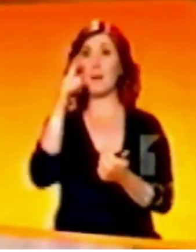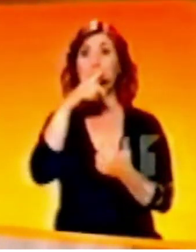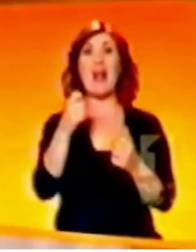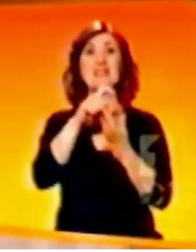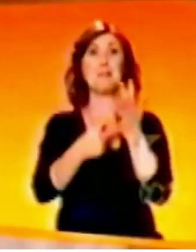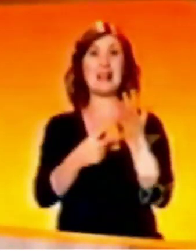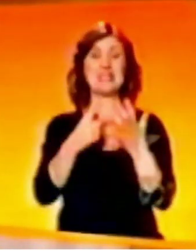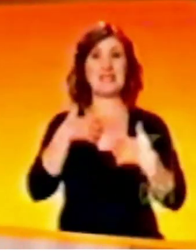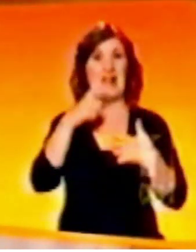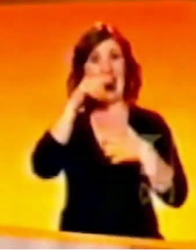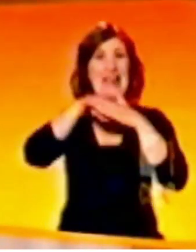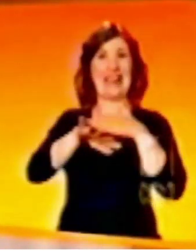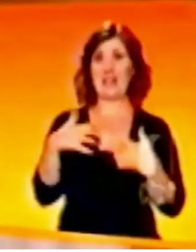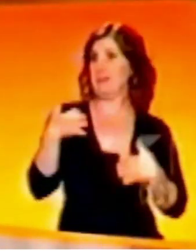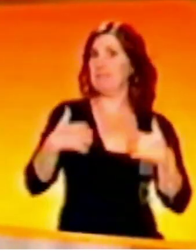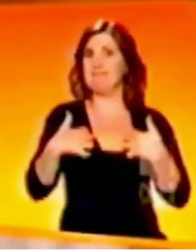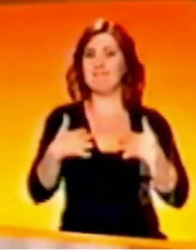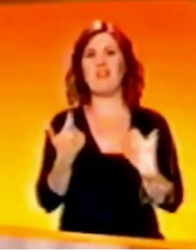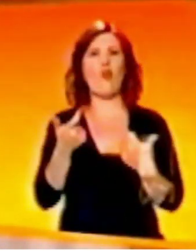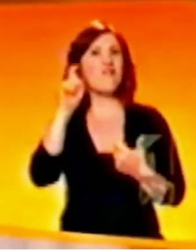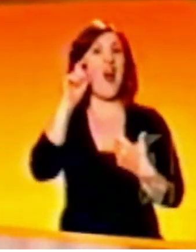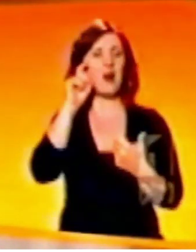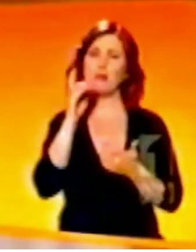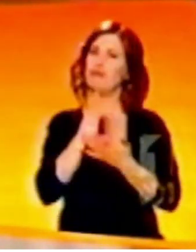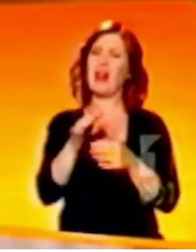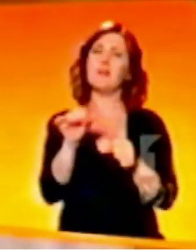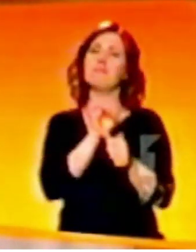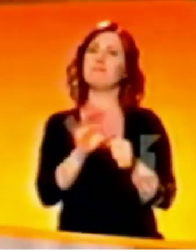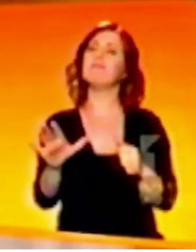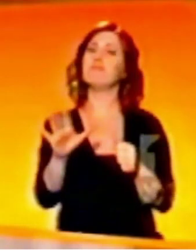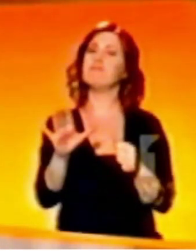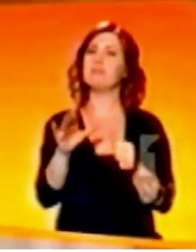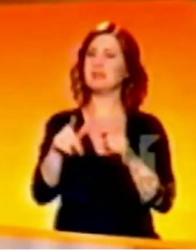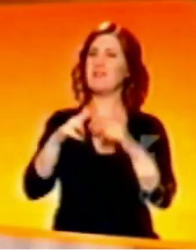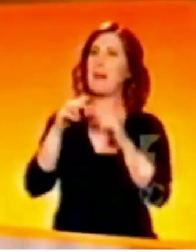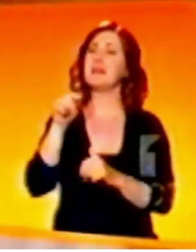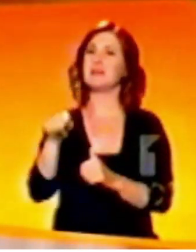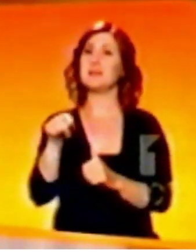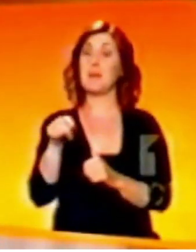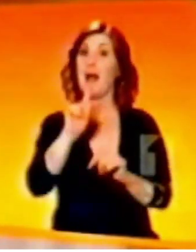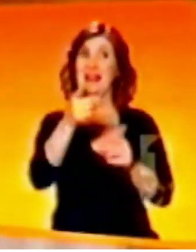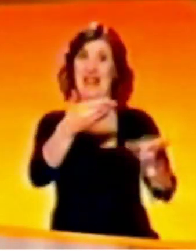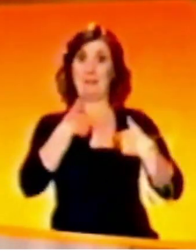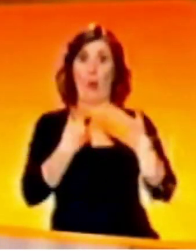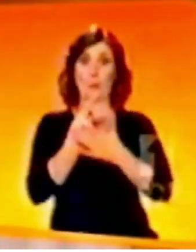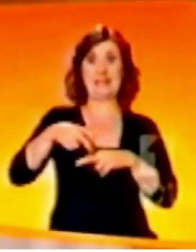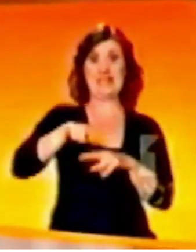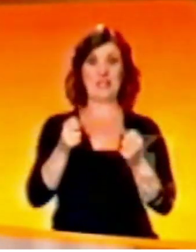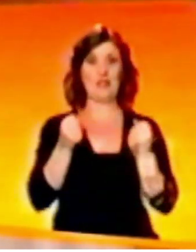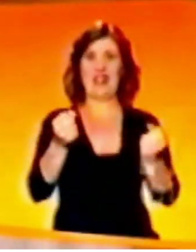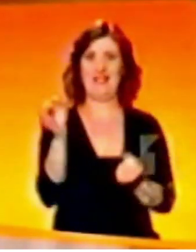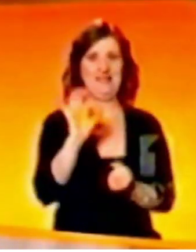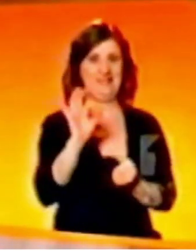with disability getting into an exciting recreation activity is a fantastic development. Just don't let me loose in it